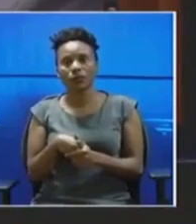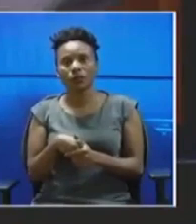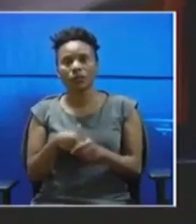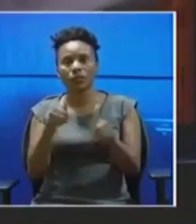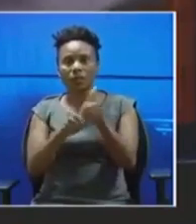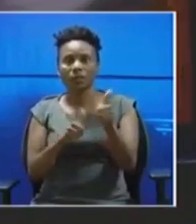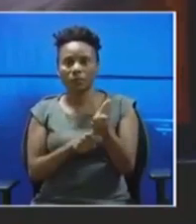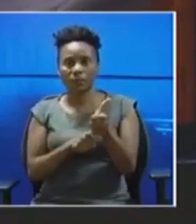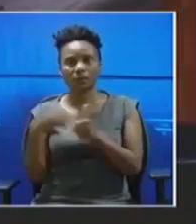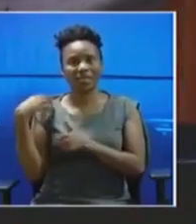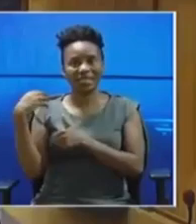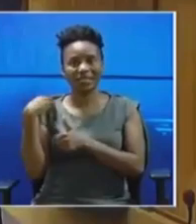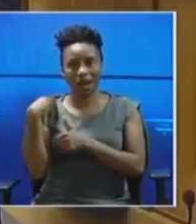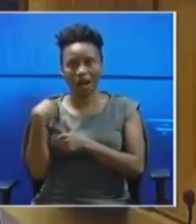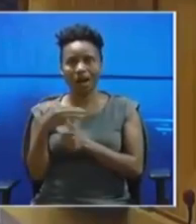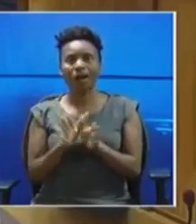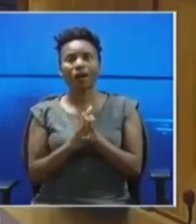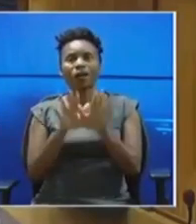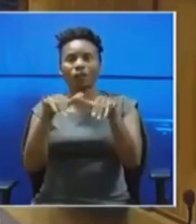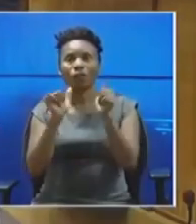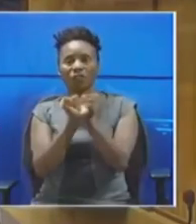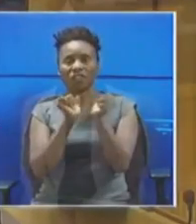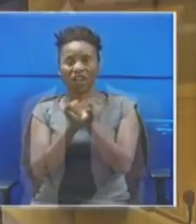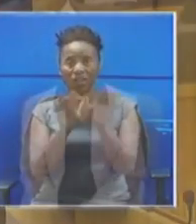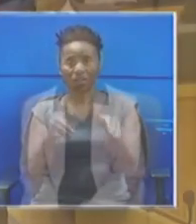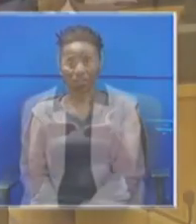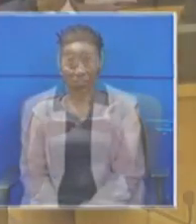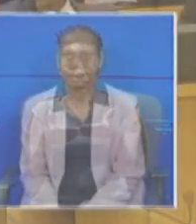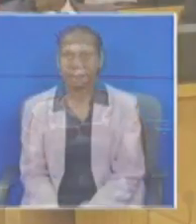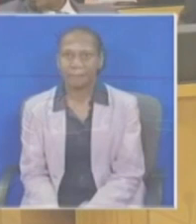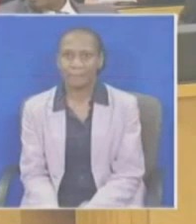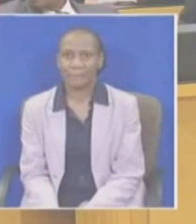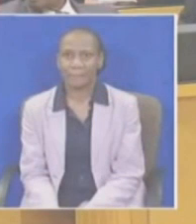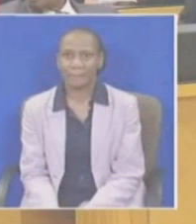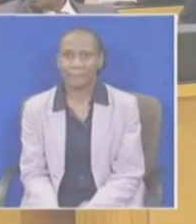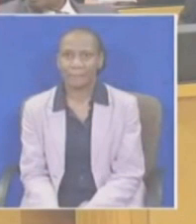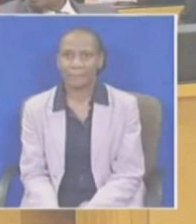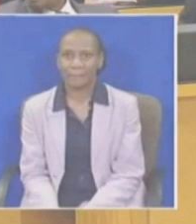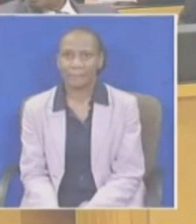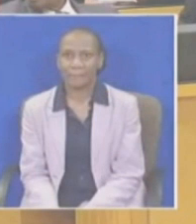House Chair, Honourable President, Honourable